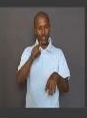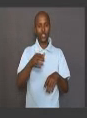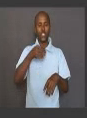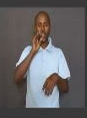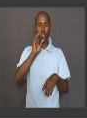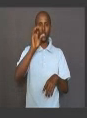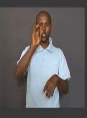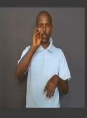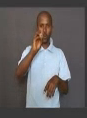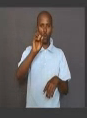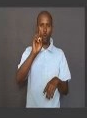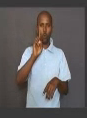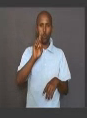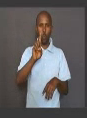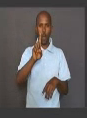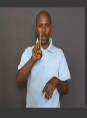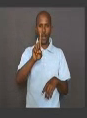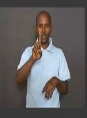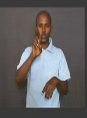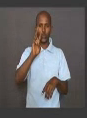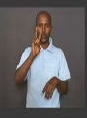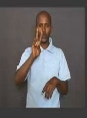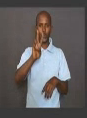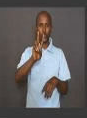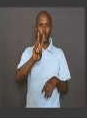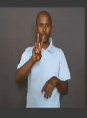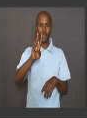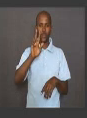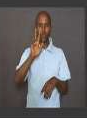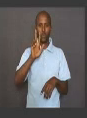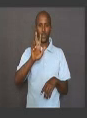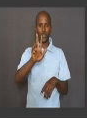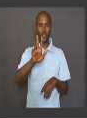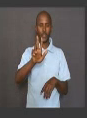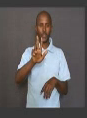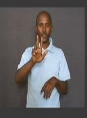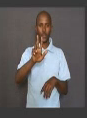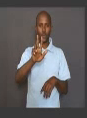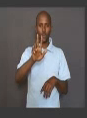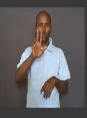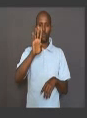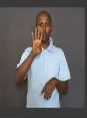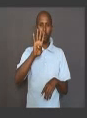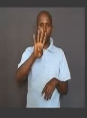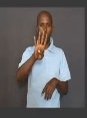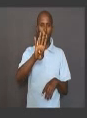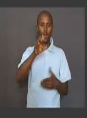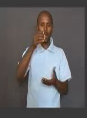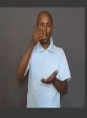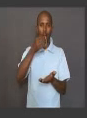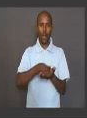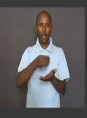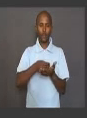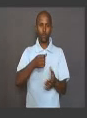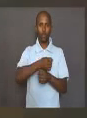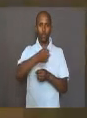0, 1, 2, 3, or 4 cups of